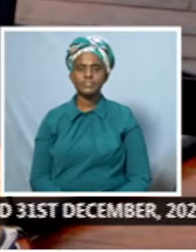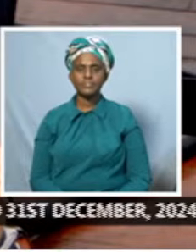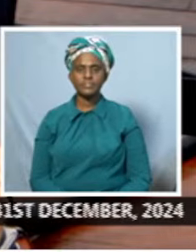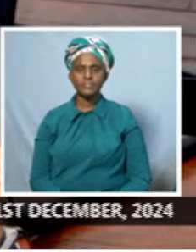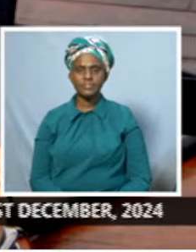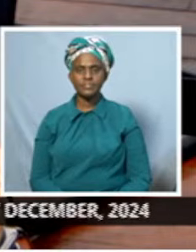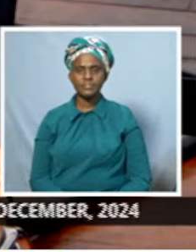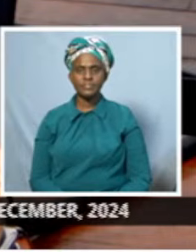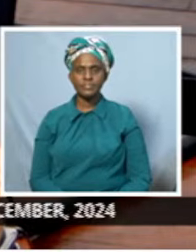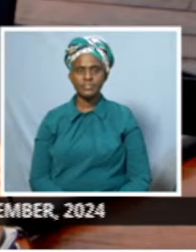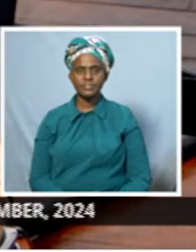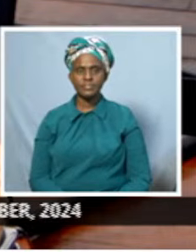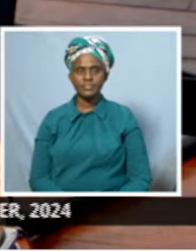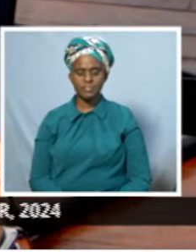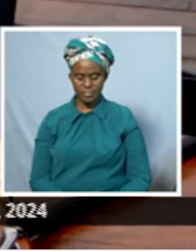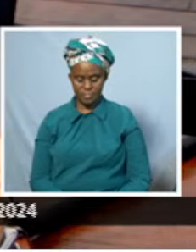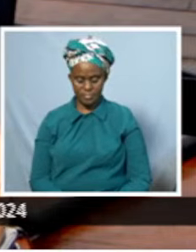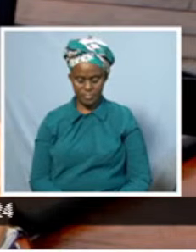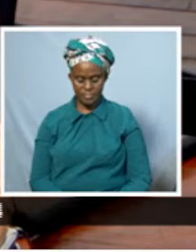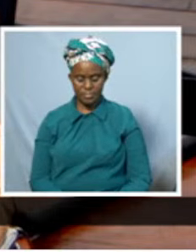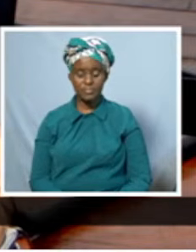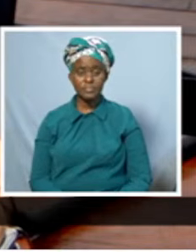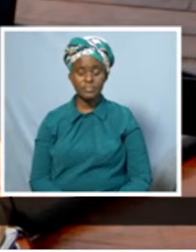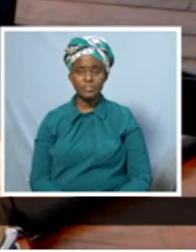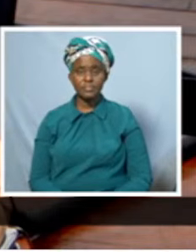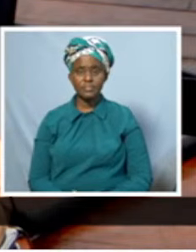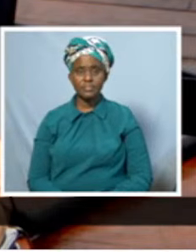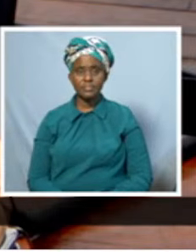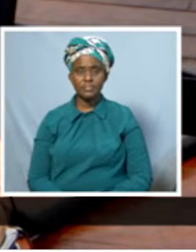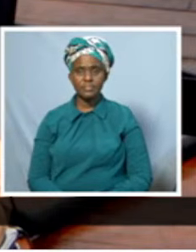Page 7 of the main report? Yes, main report indeed.